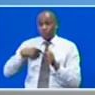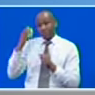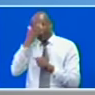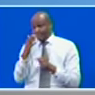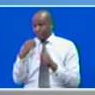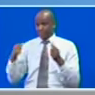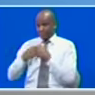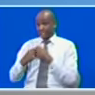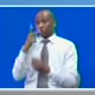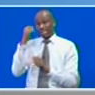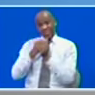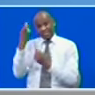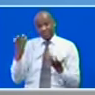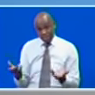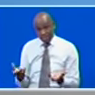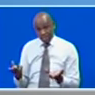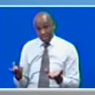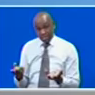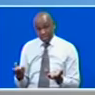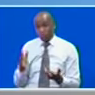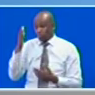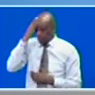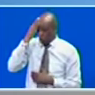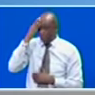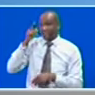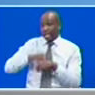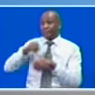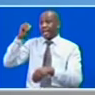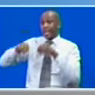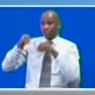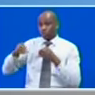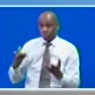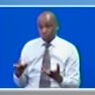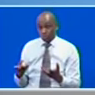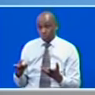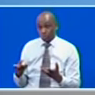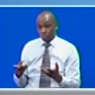challenge we faced in 2013 when, you know, the election